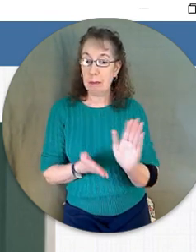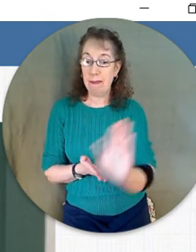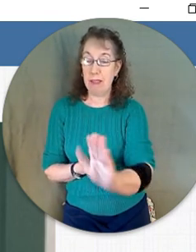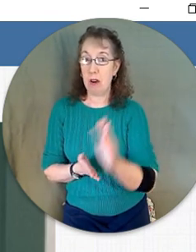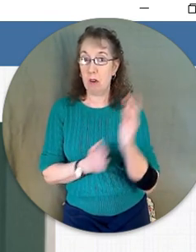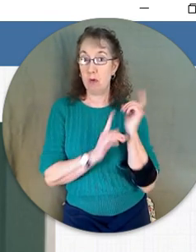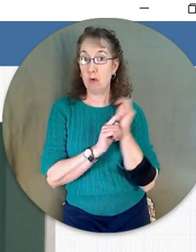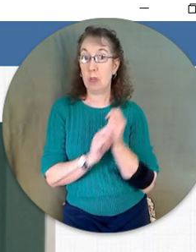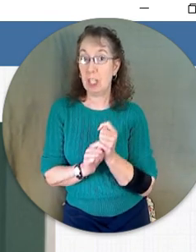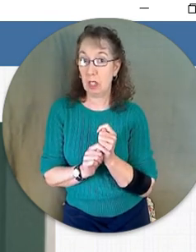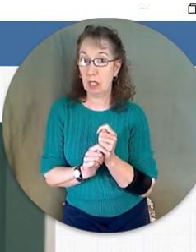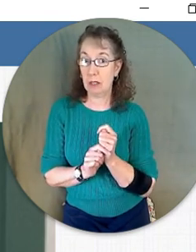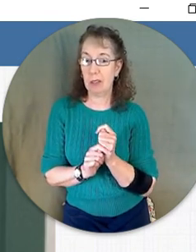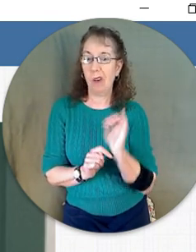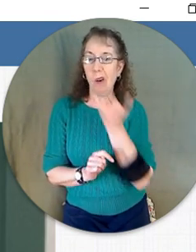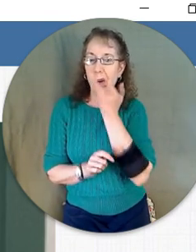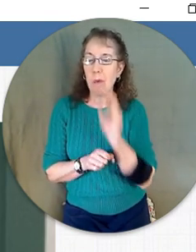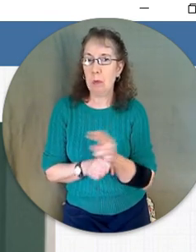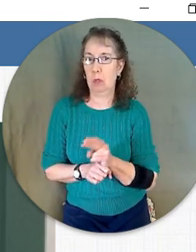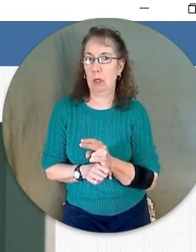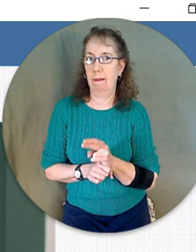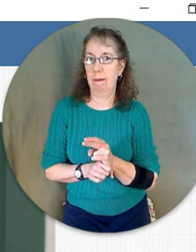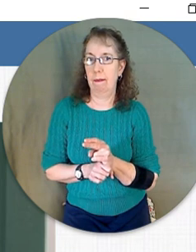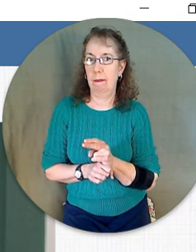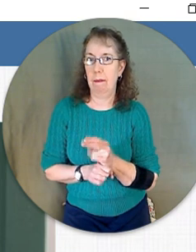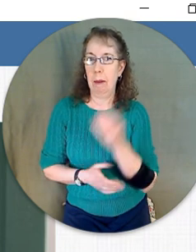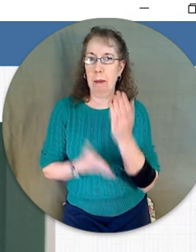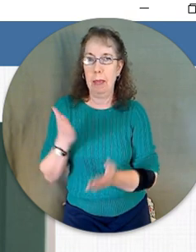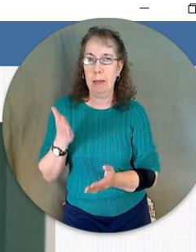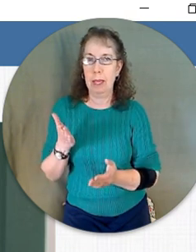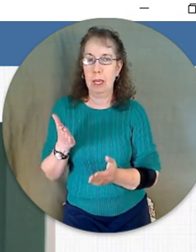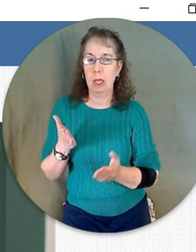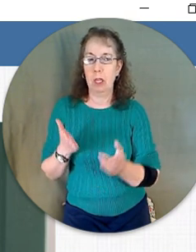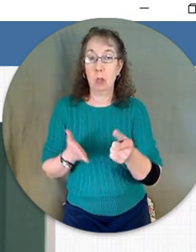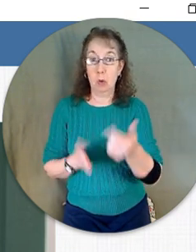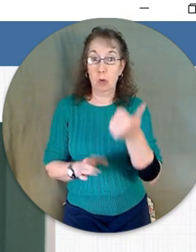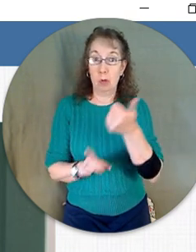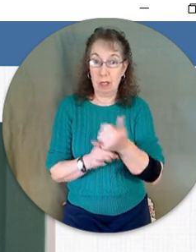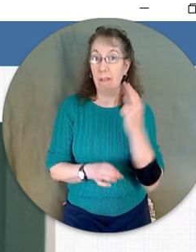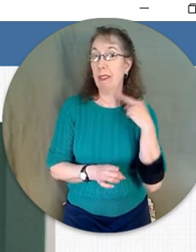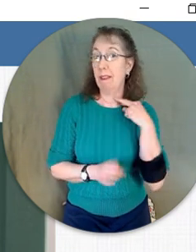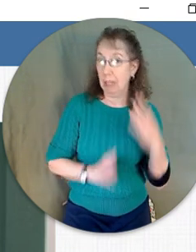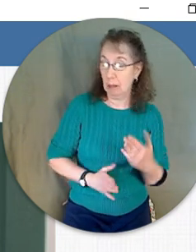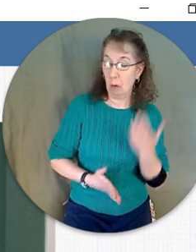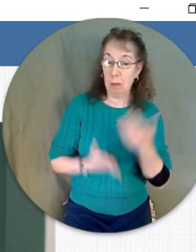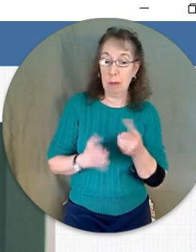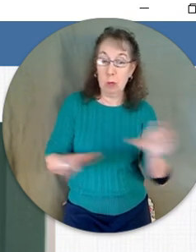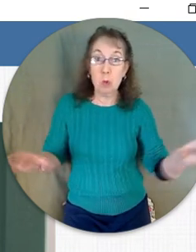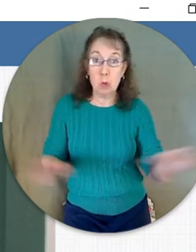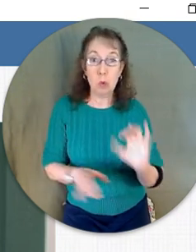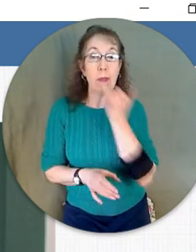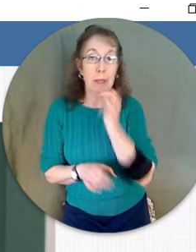traditions are abusive. You may be, the person being abused or not, and